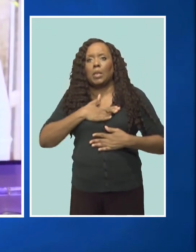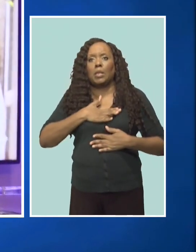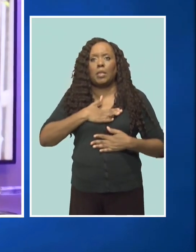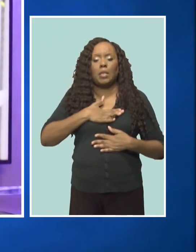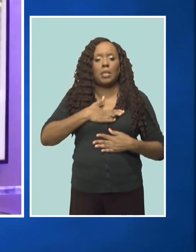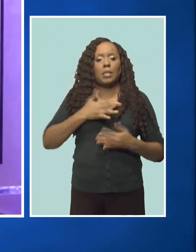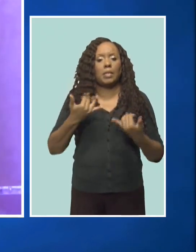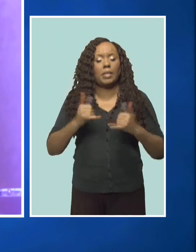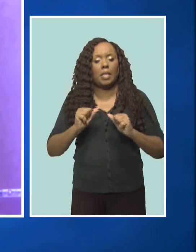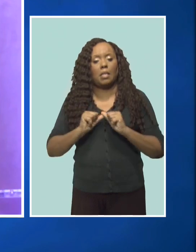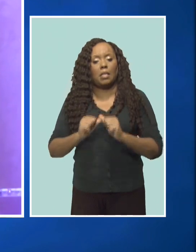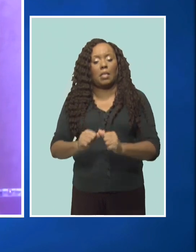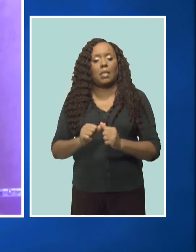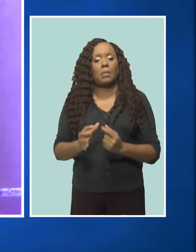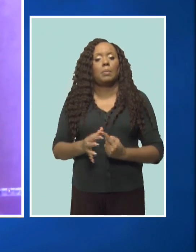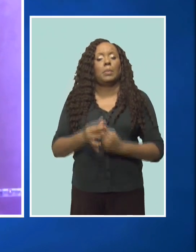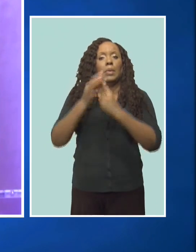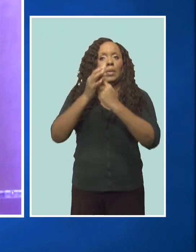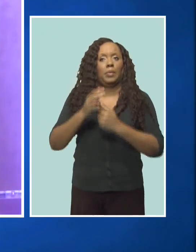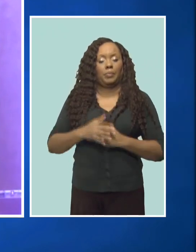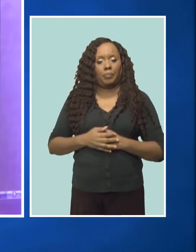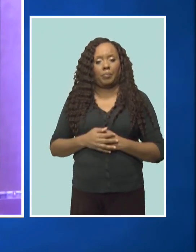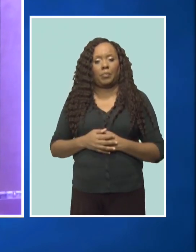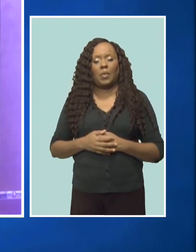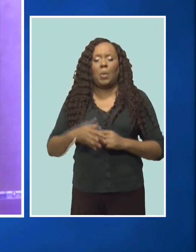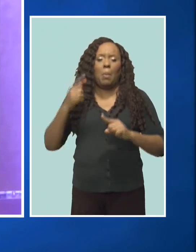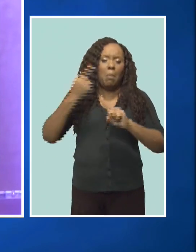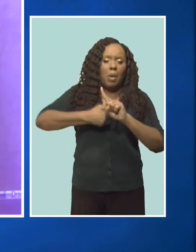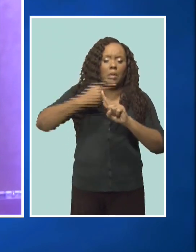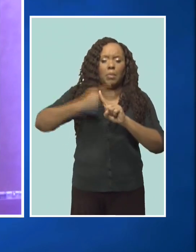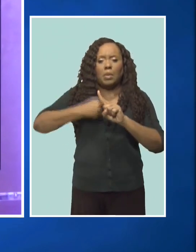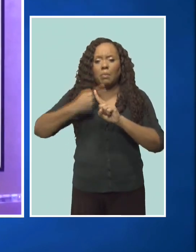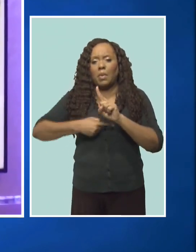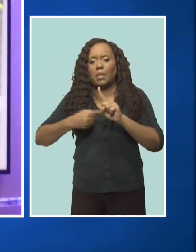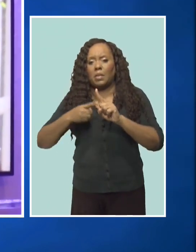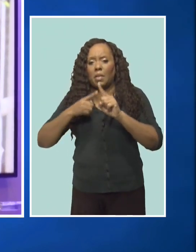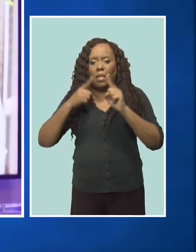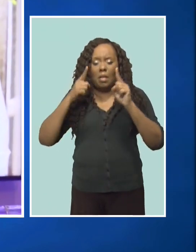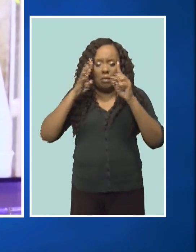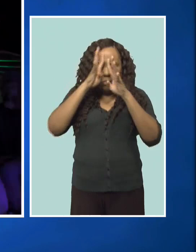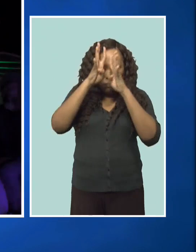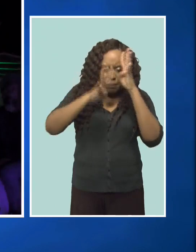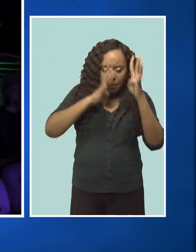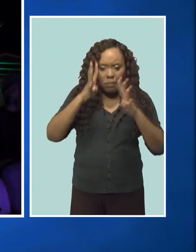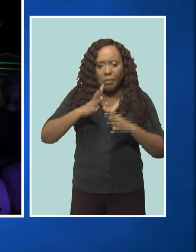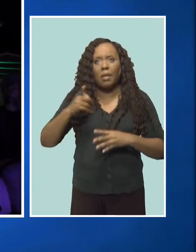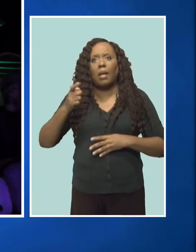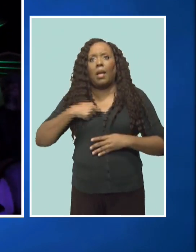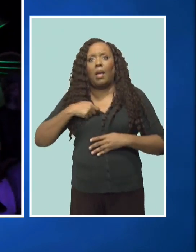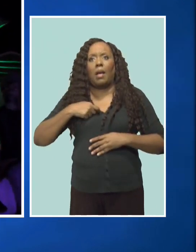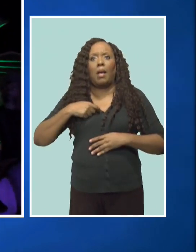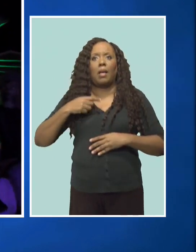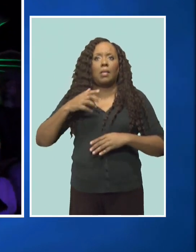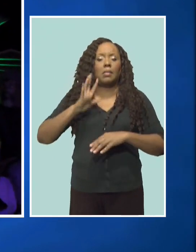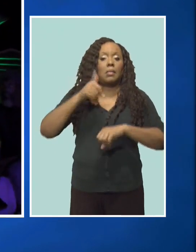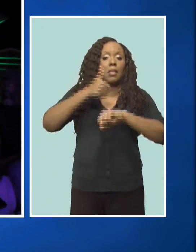After months of brainstorming, discussions, and consulting with my family, Event Pass was born and developed. The ticketing system